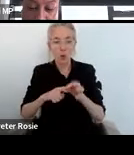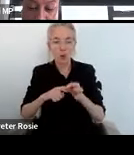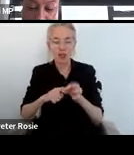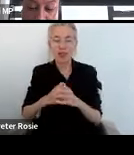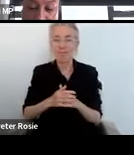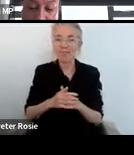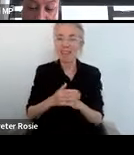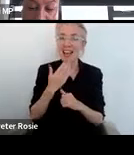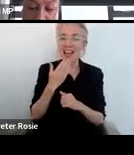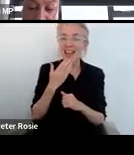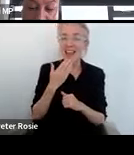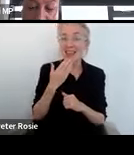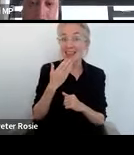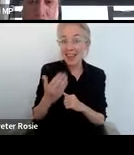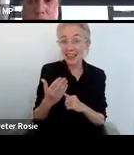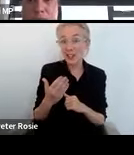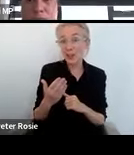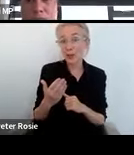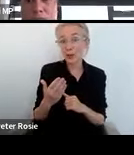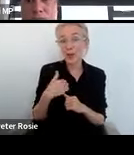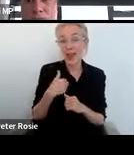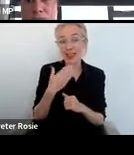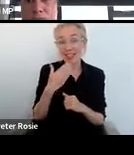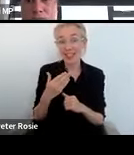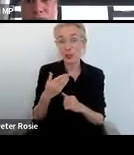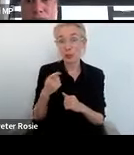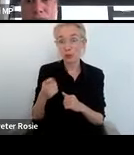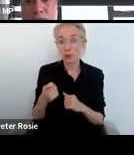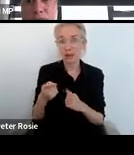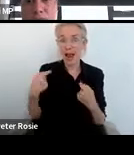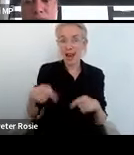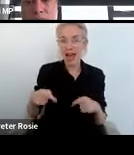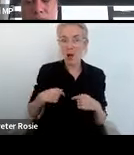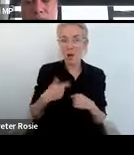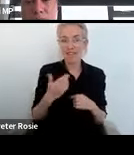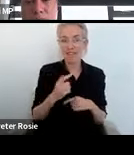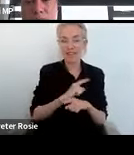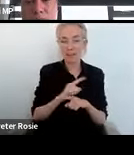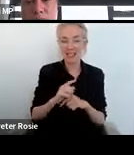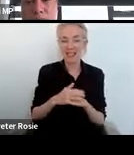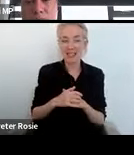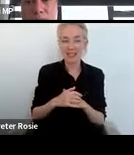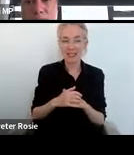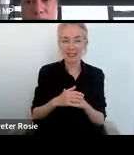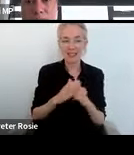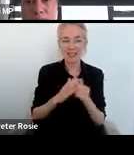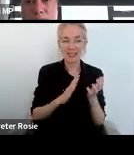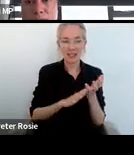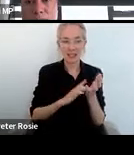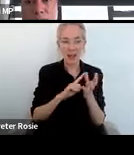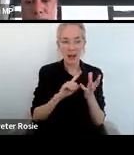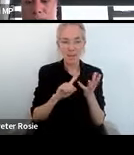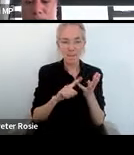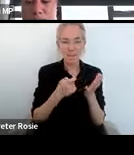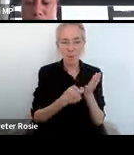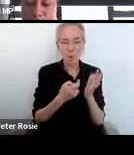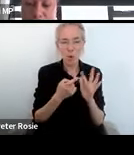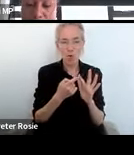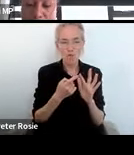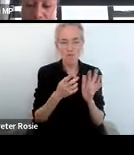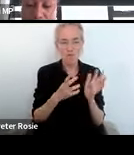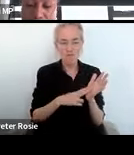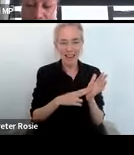the 15 minutes. I really appreciate it. I love Maureen's comment about bizarre when she was referring to the